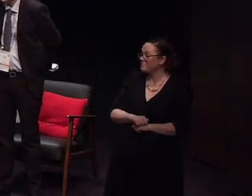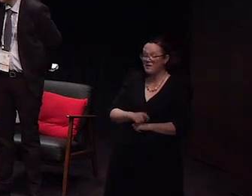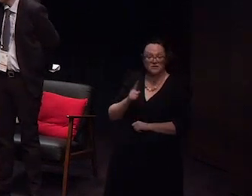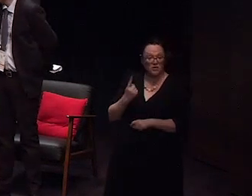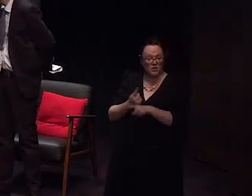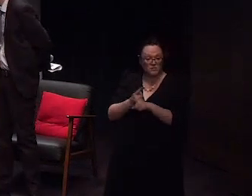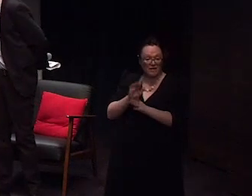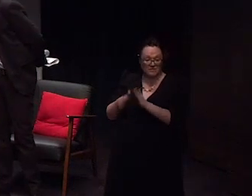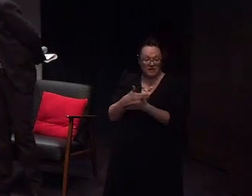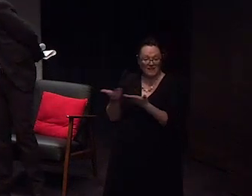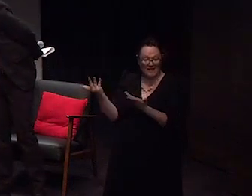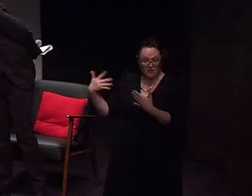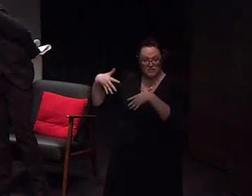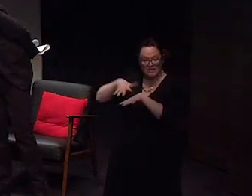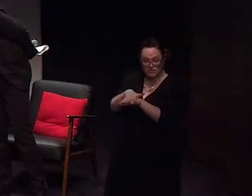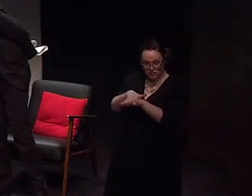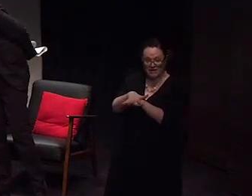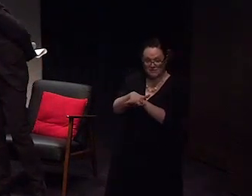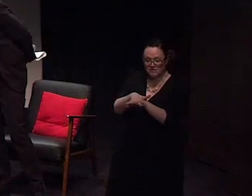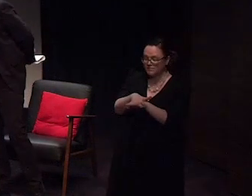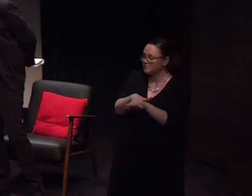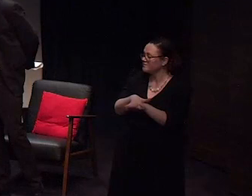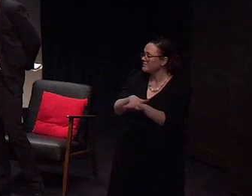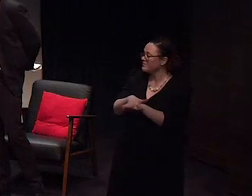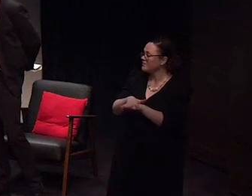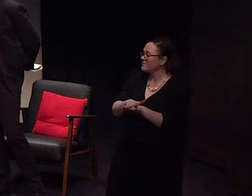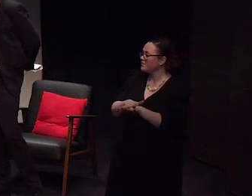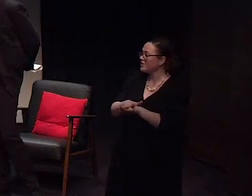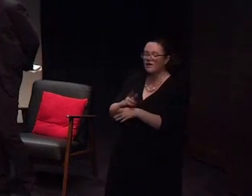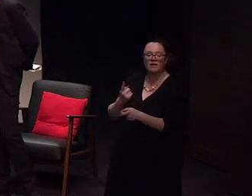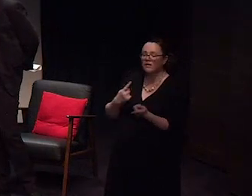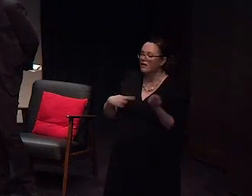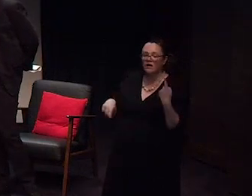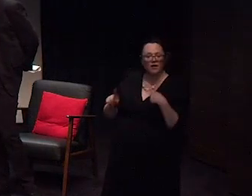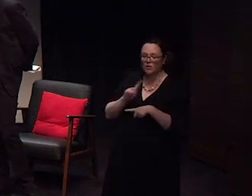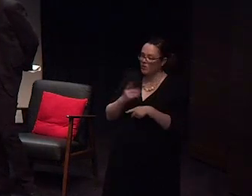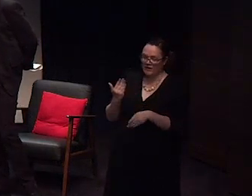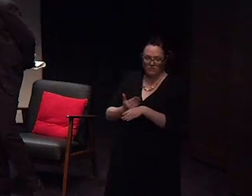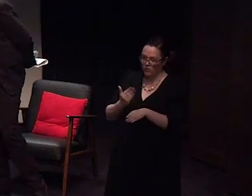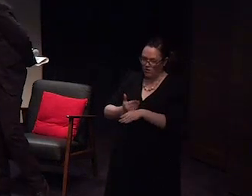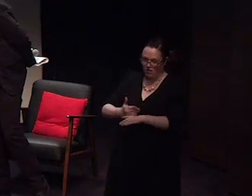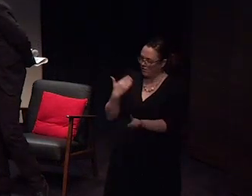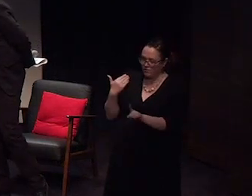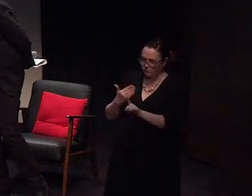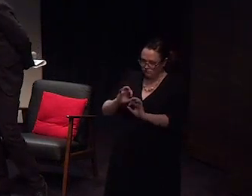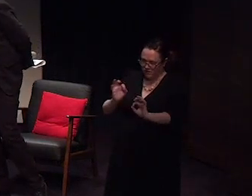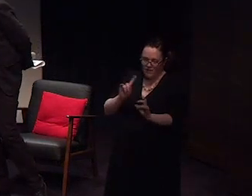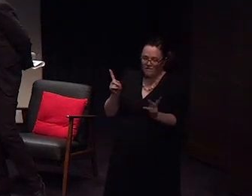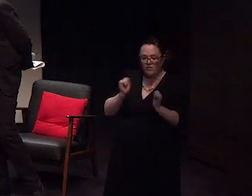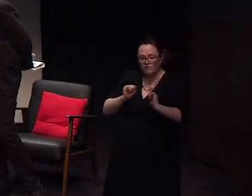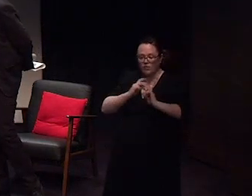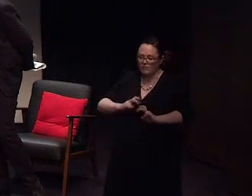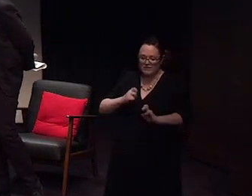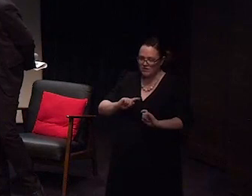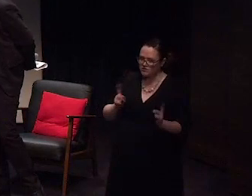the sign language in the call center. We did not work on this, so from the research point of view, I do not have any